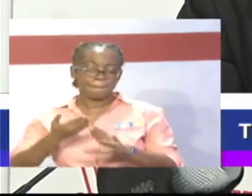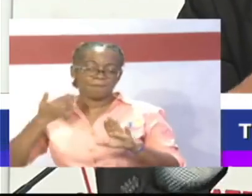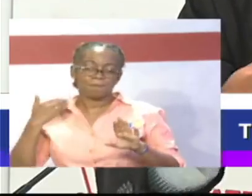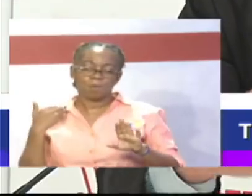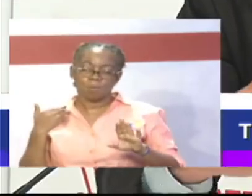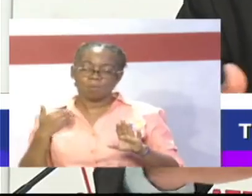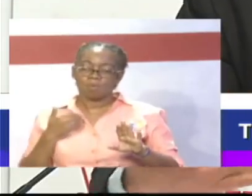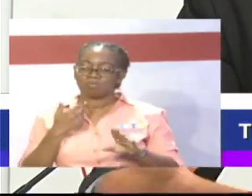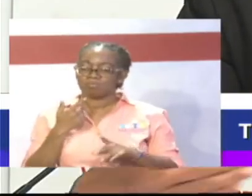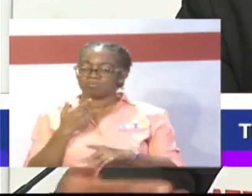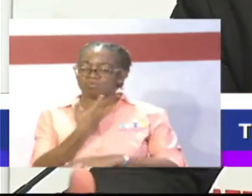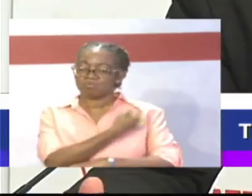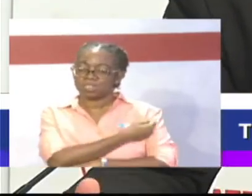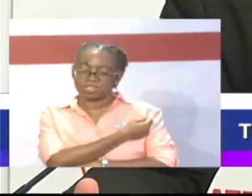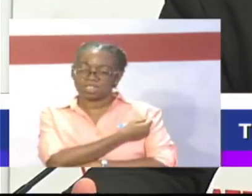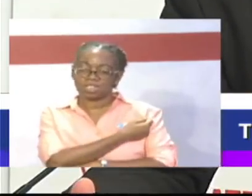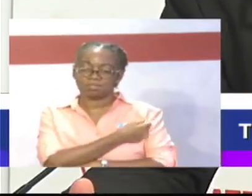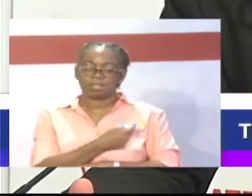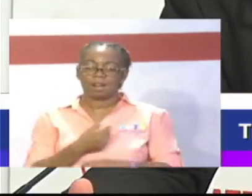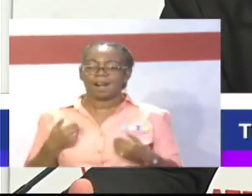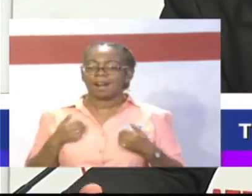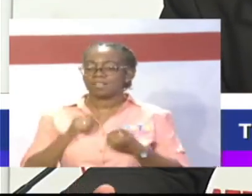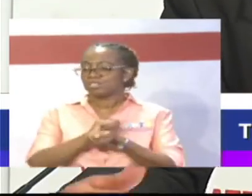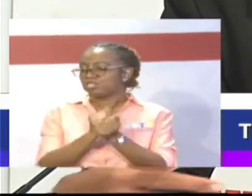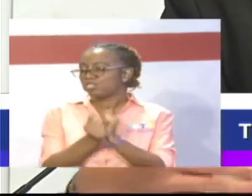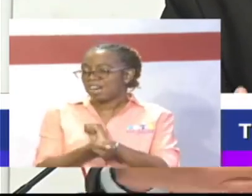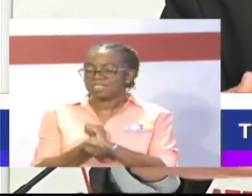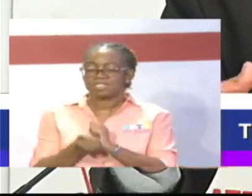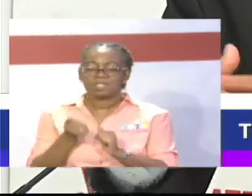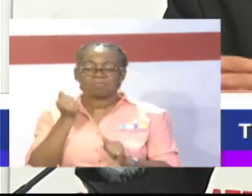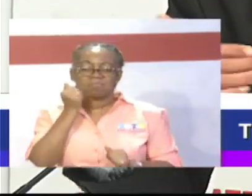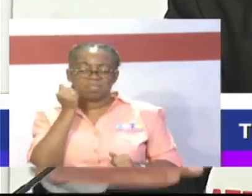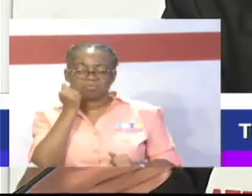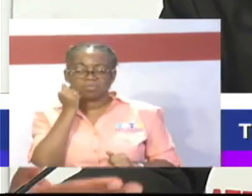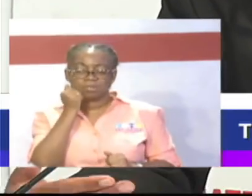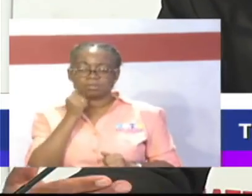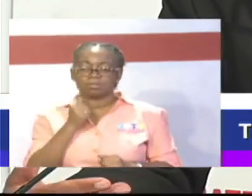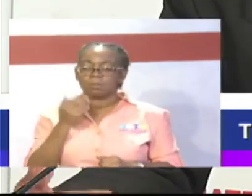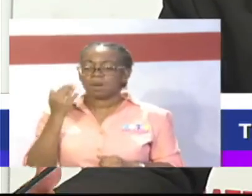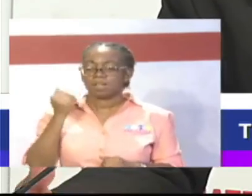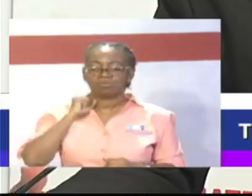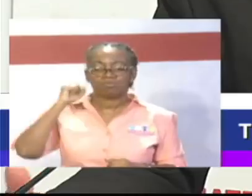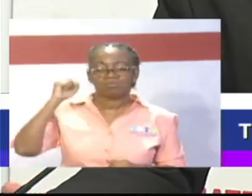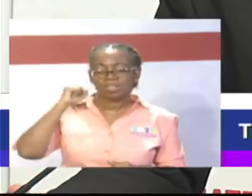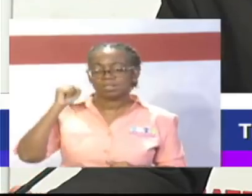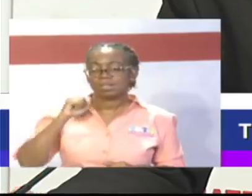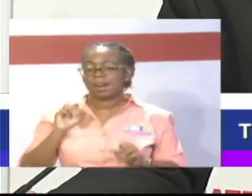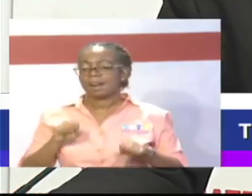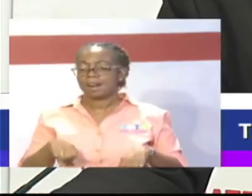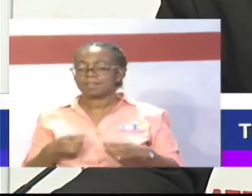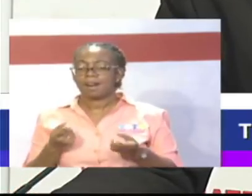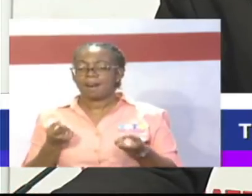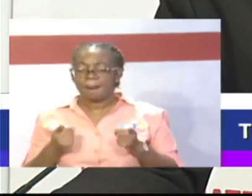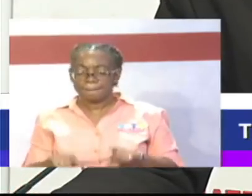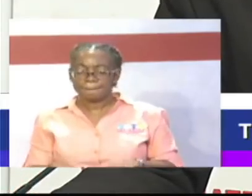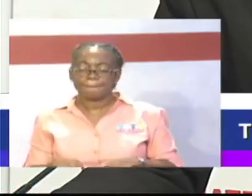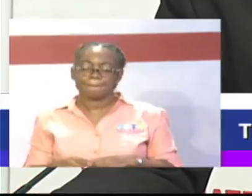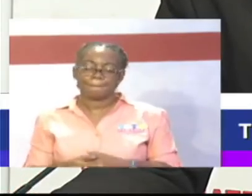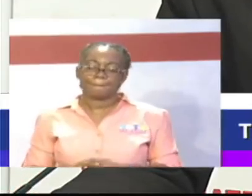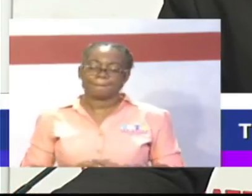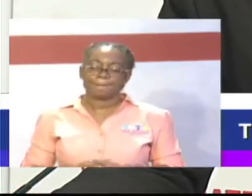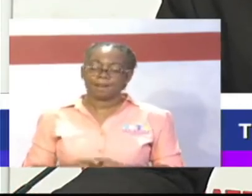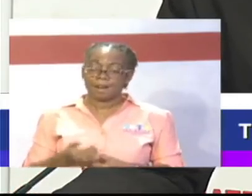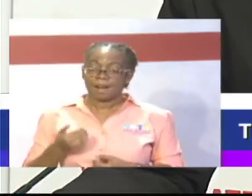vaccination, actually had disruption of their cycles. So this can happen. In Trinidad and Tobago, we